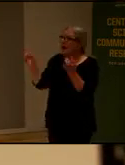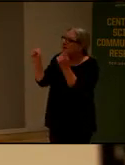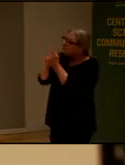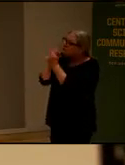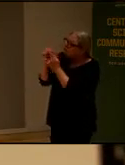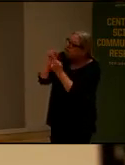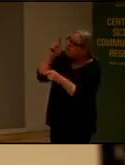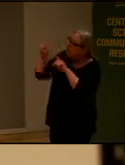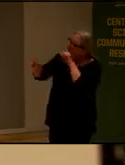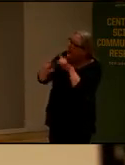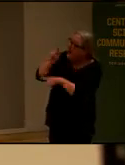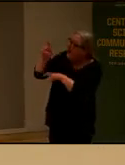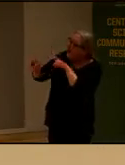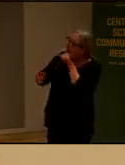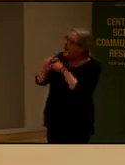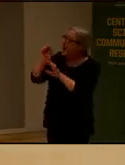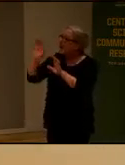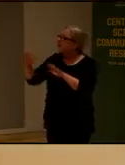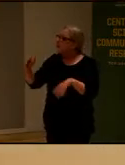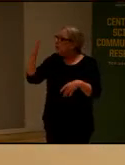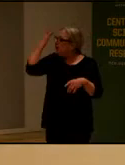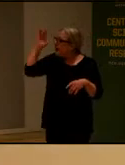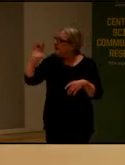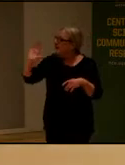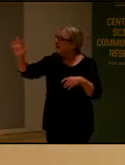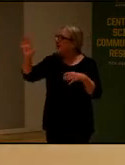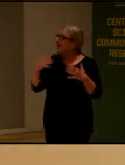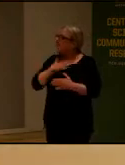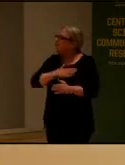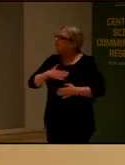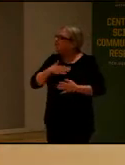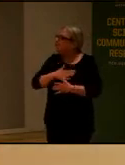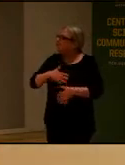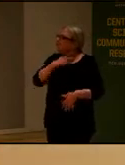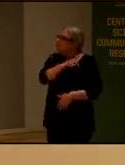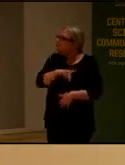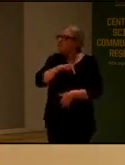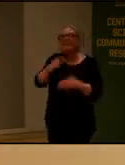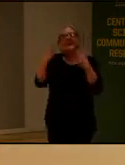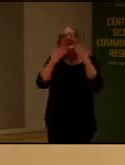and lovely temperament, and I hope you join us. Thank you very much.